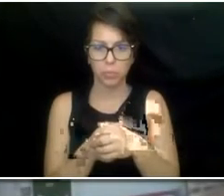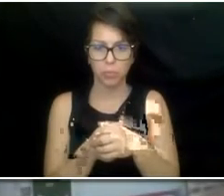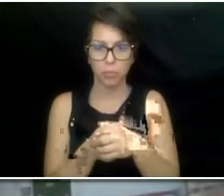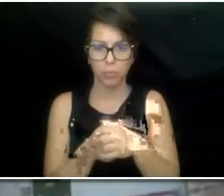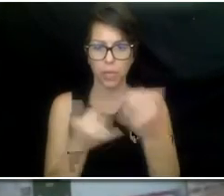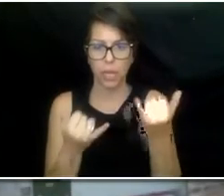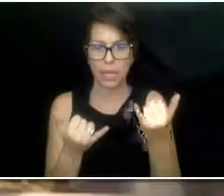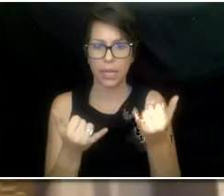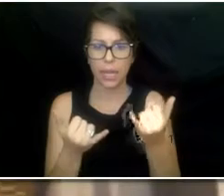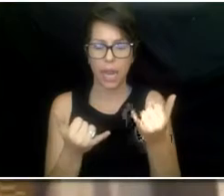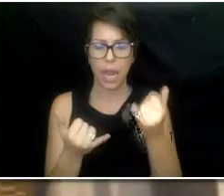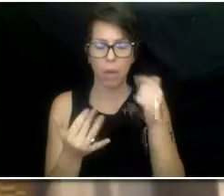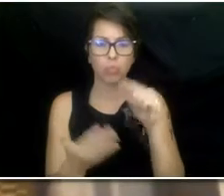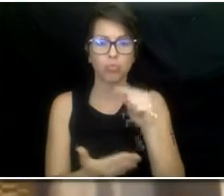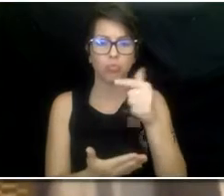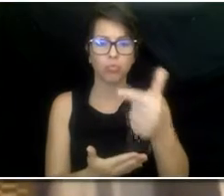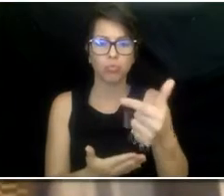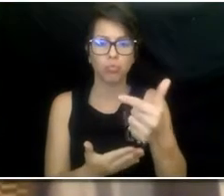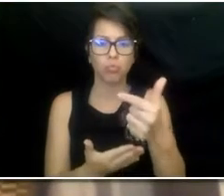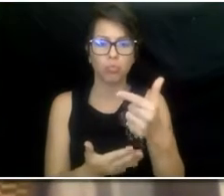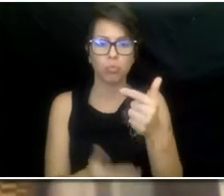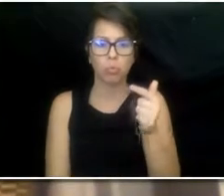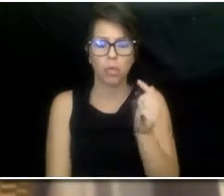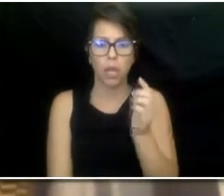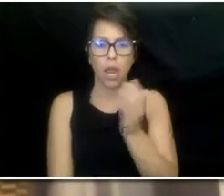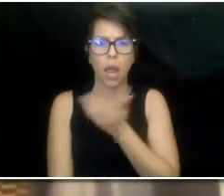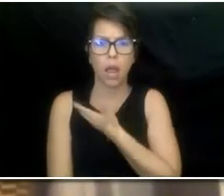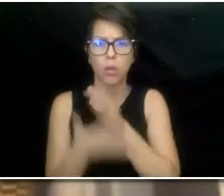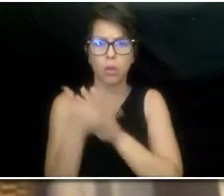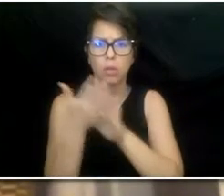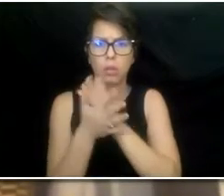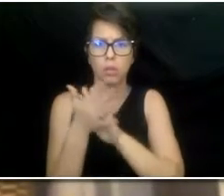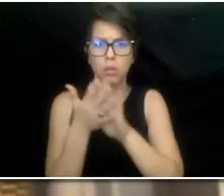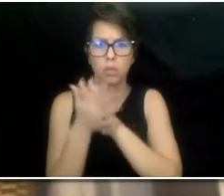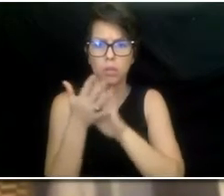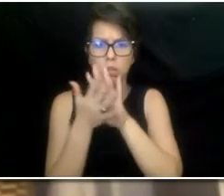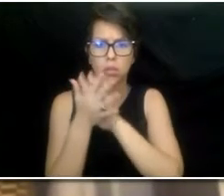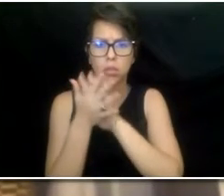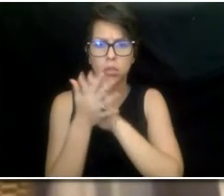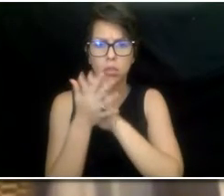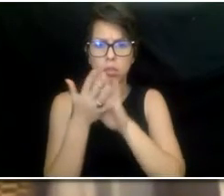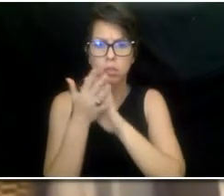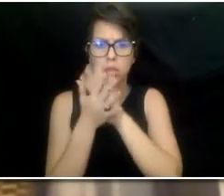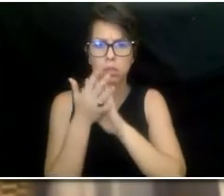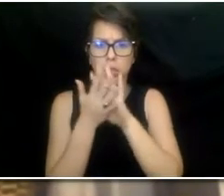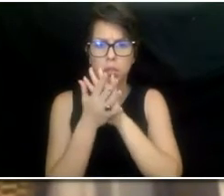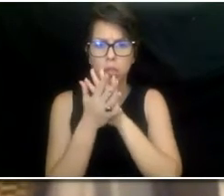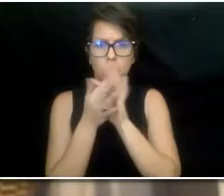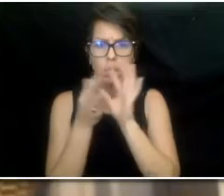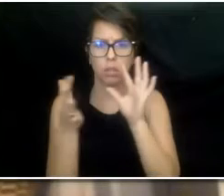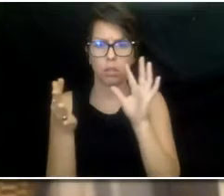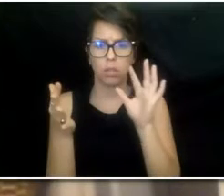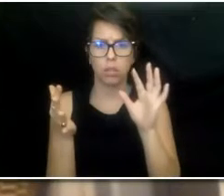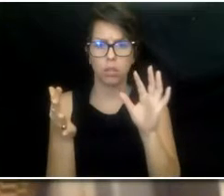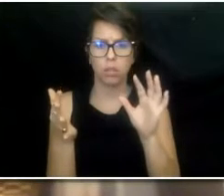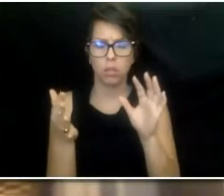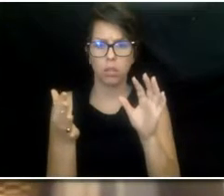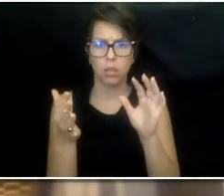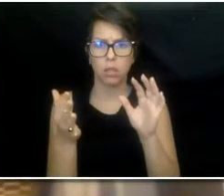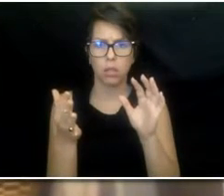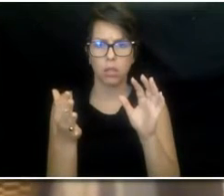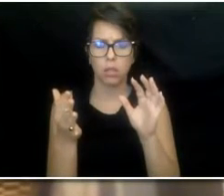again thank you chair Rosenthal I'm Brenda mckeny Council to the committee on women and gender Equity at the New York City